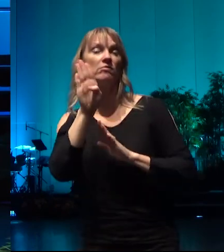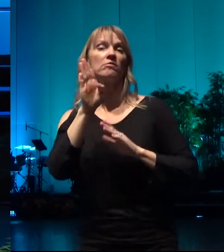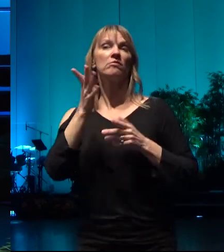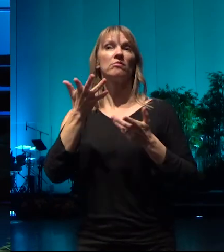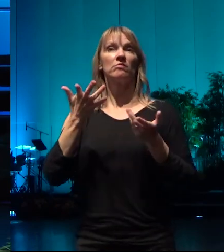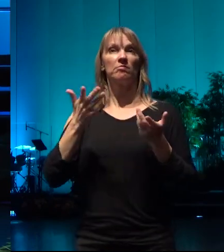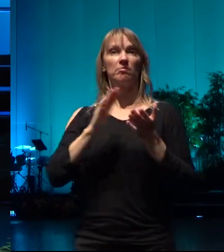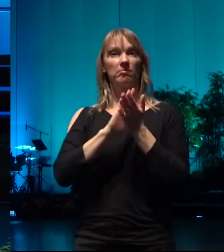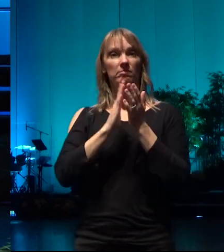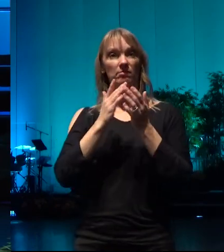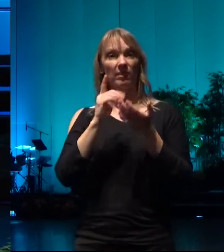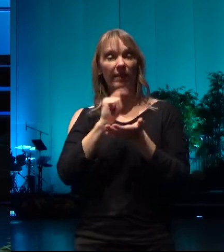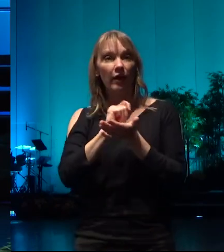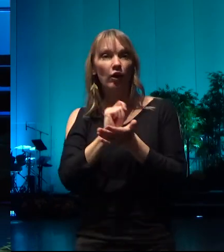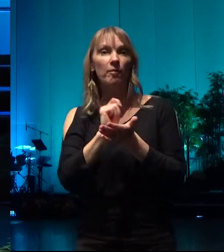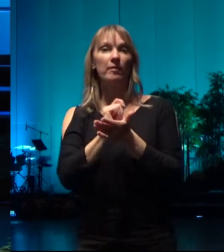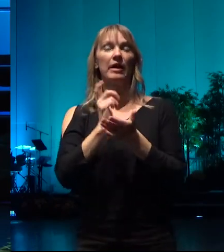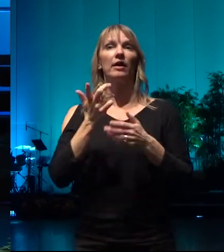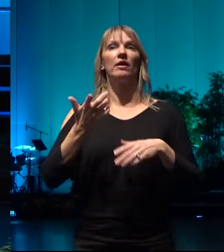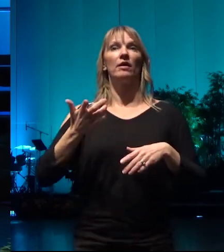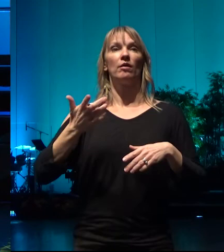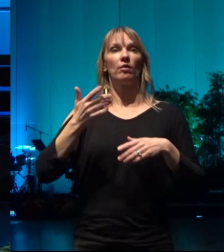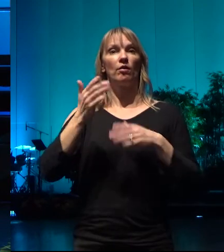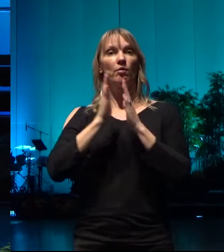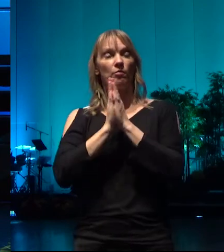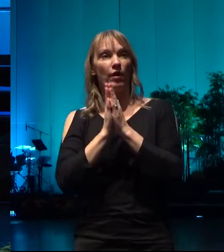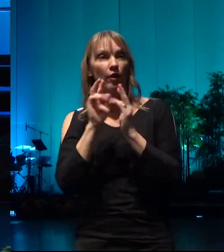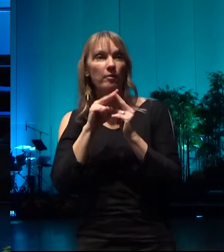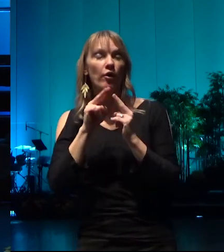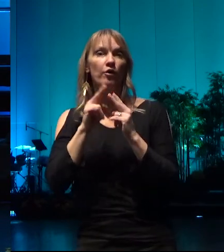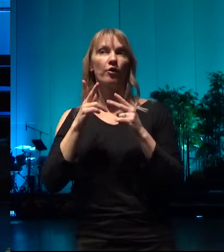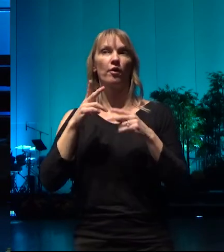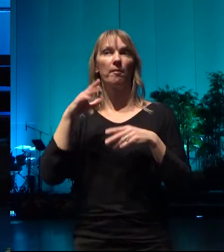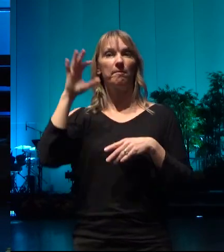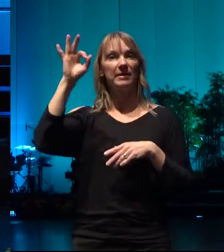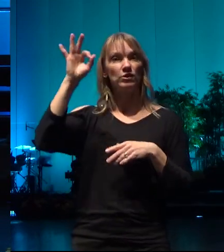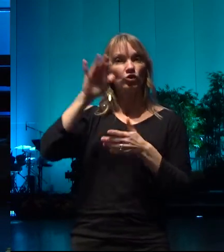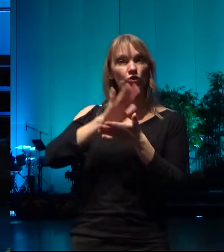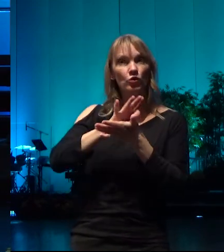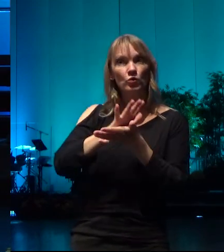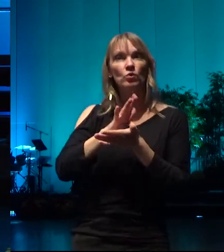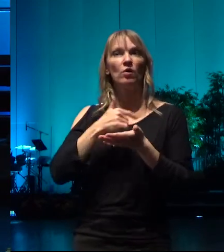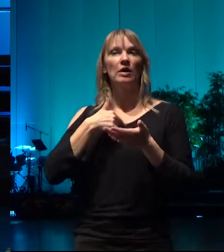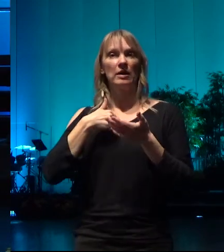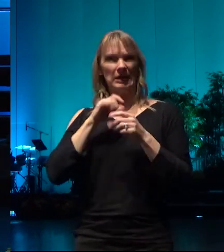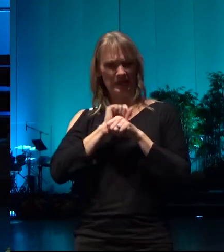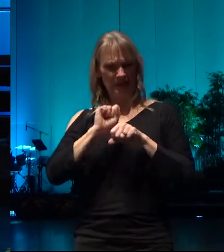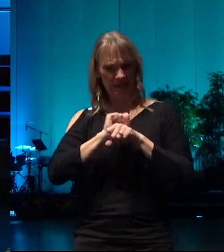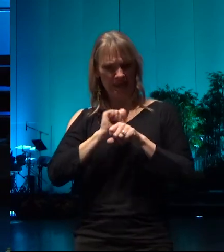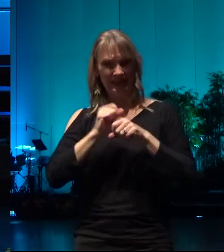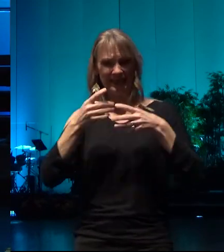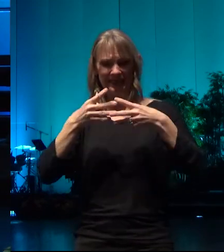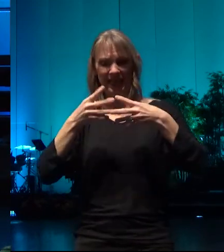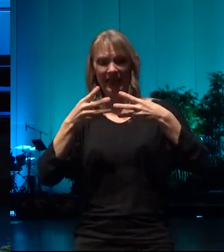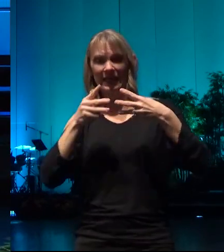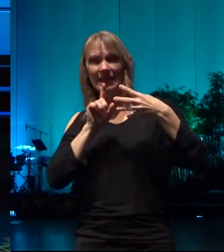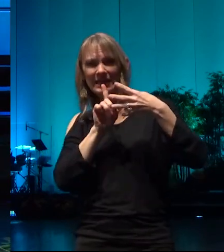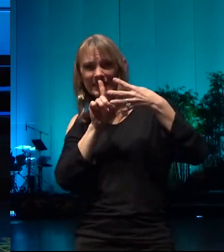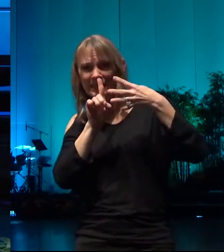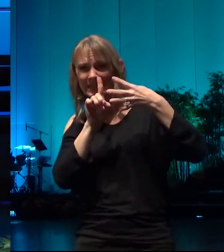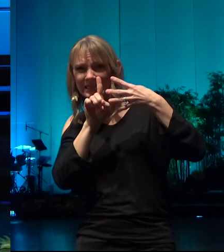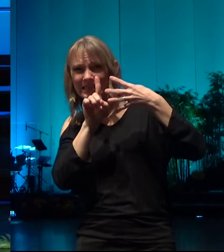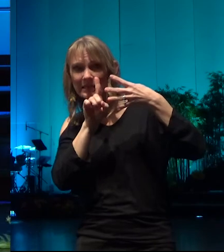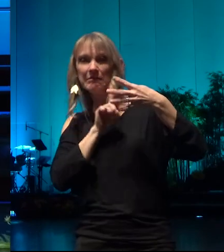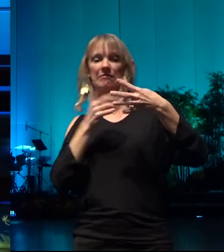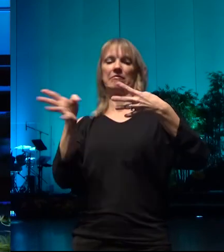therapy and became a practitioner and did work in ministerial school and did all that I could, I would peek out of the gate and